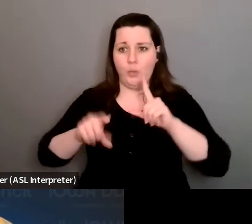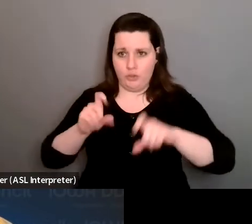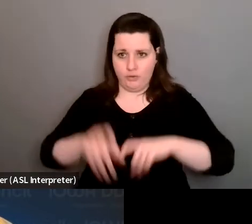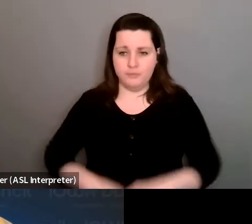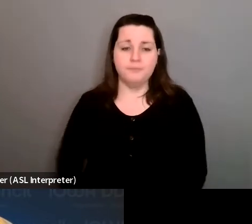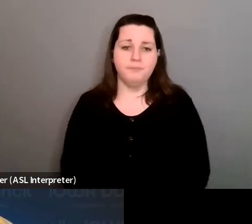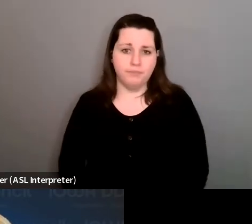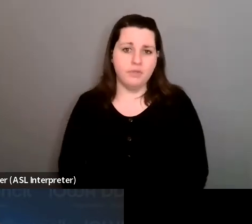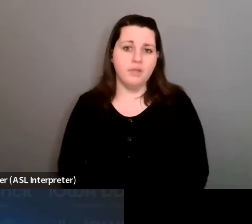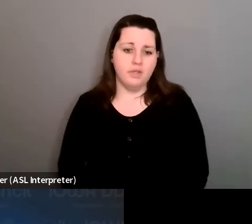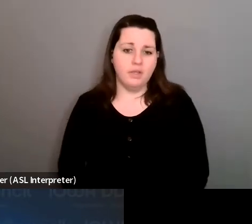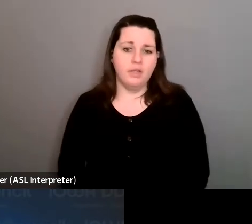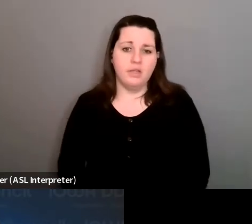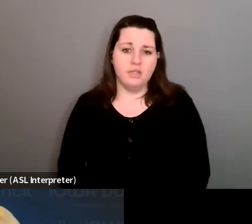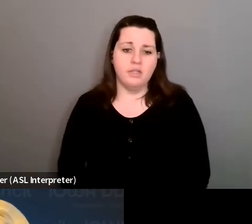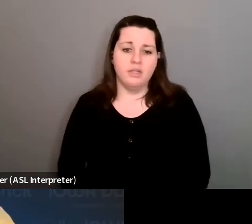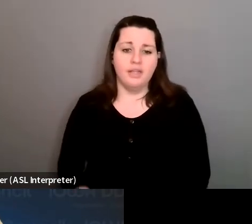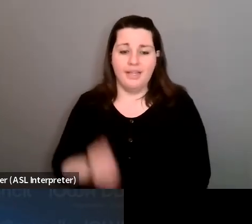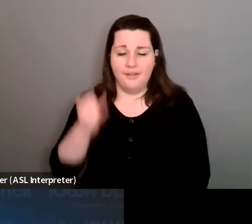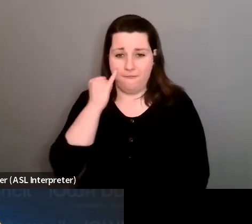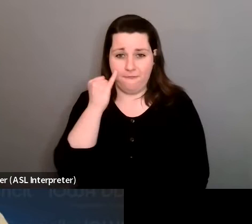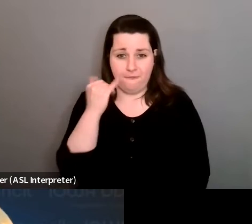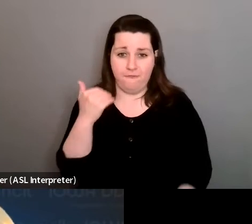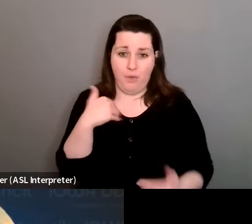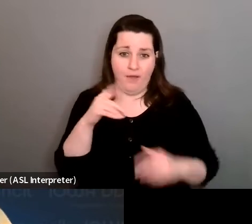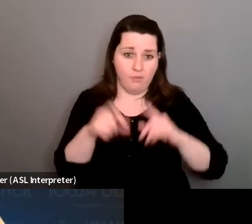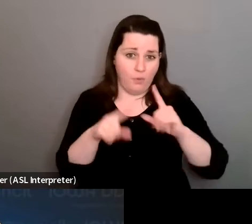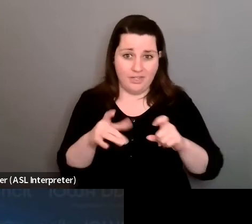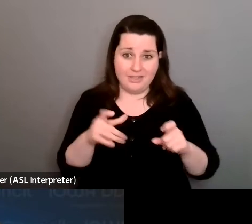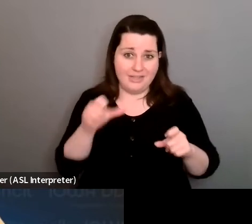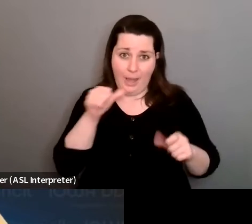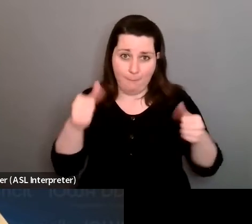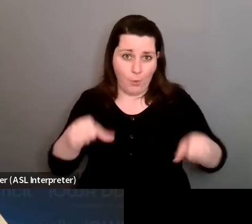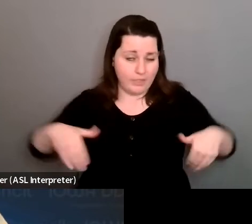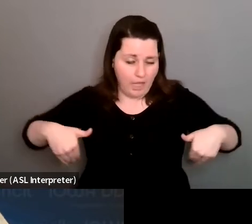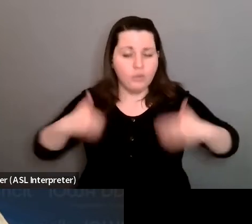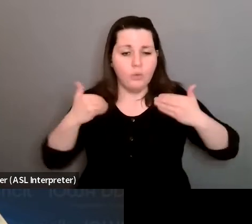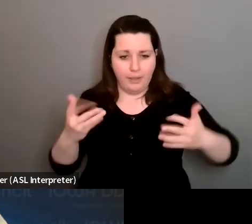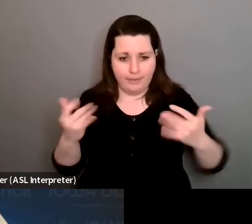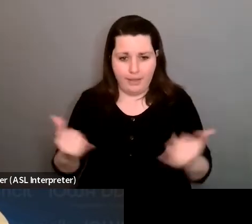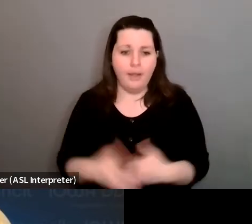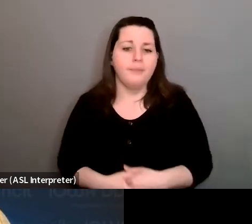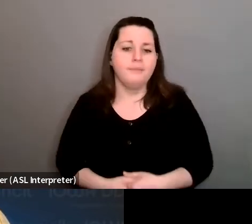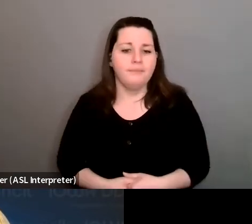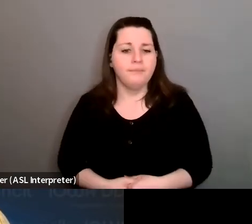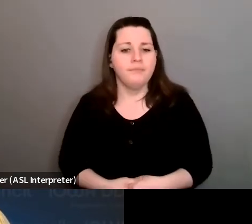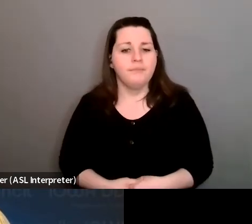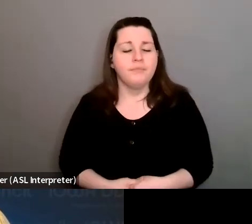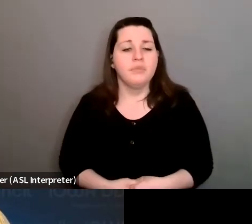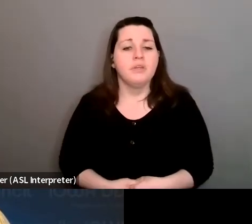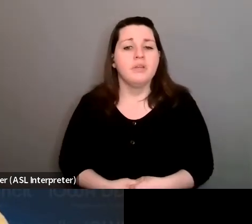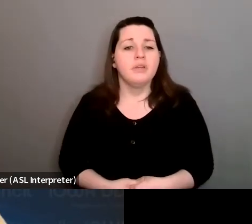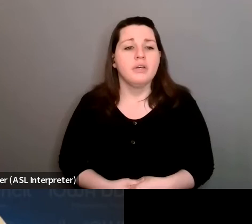So just a reminder, if you have questions and you haven't put them in the chat, go ahead. Now's a good time to start thinking about getting those in the